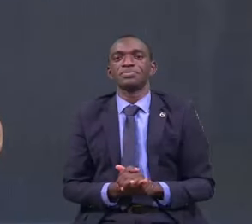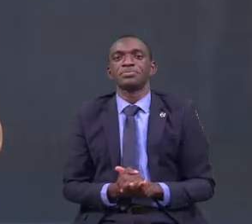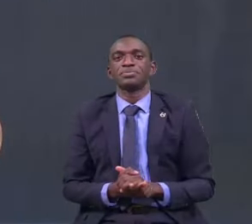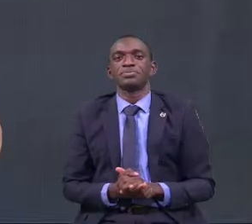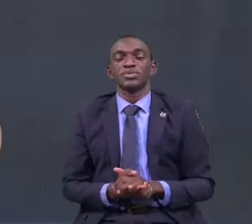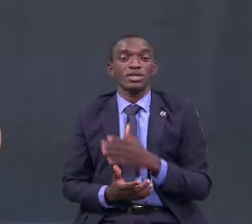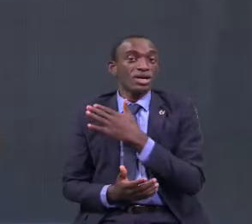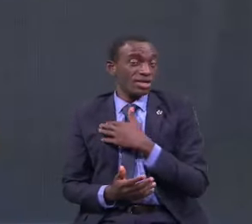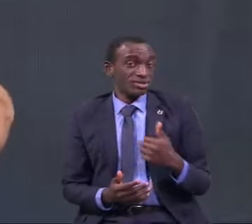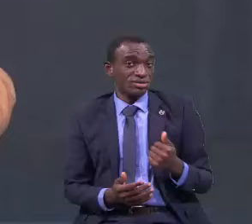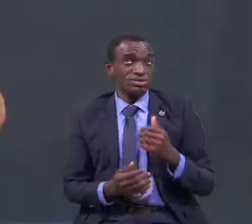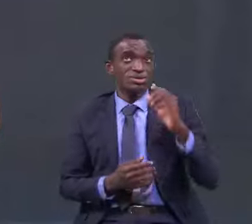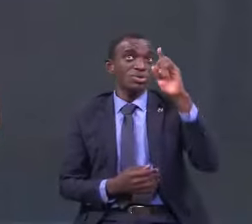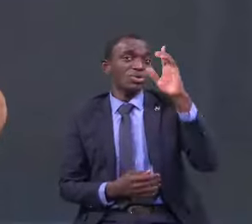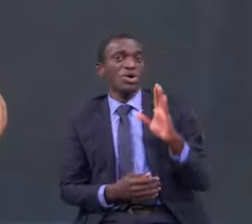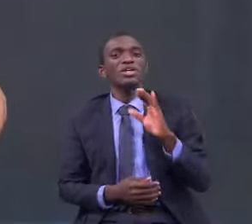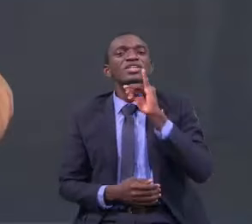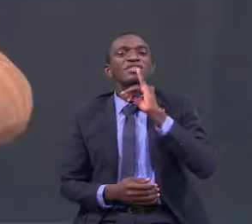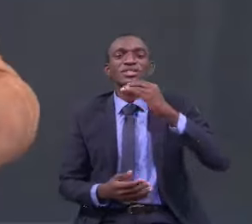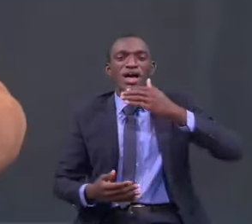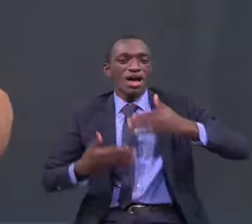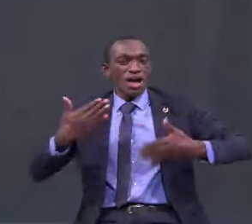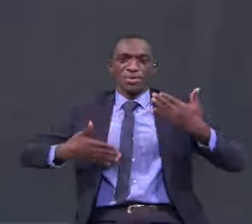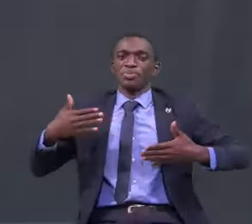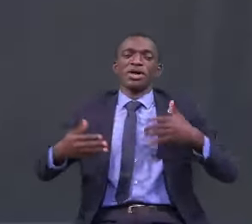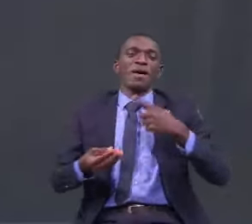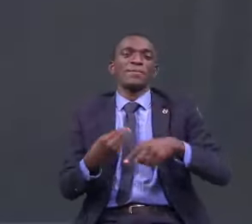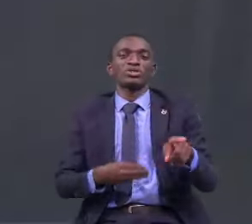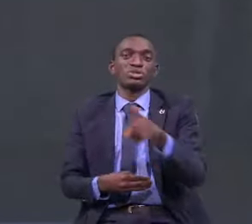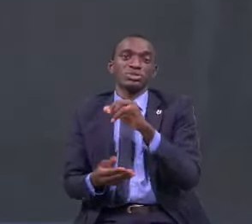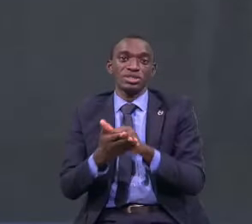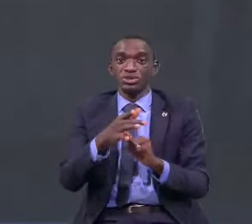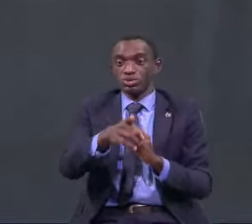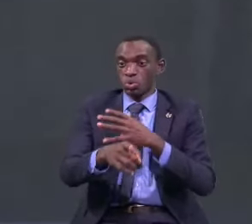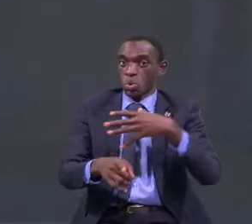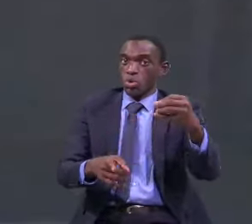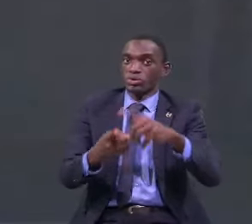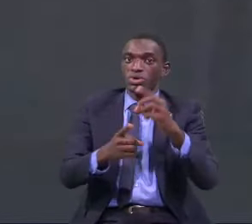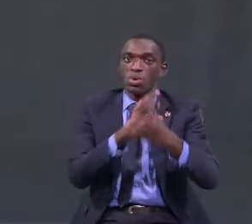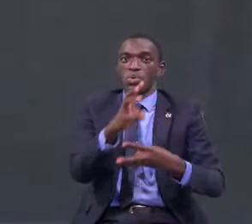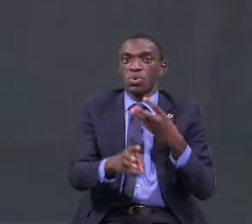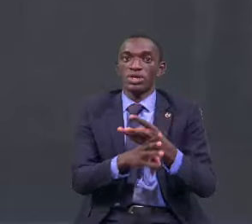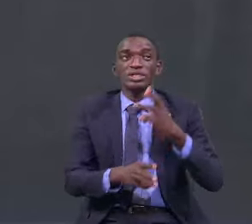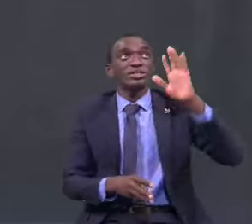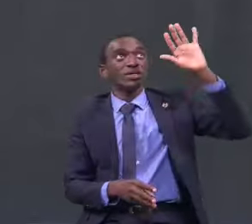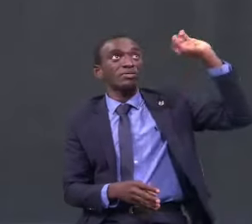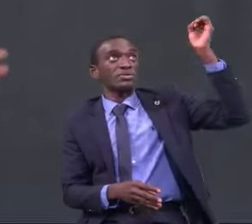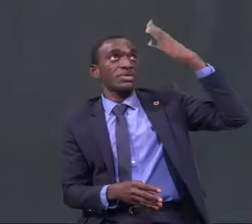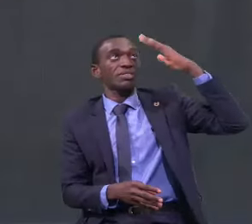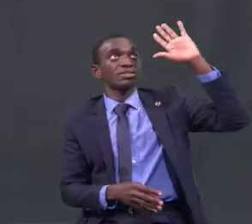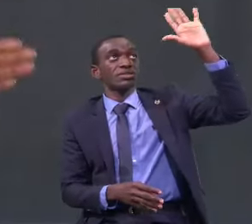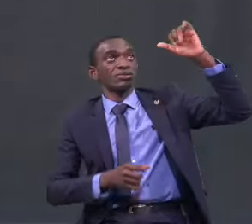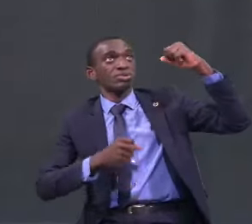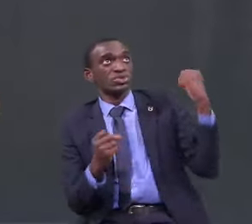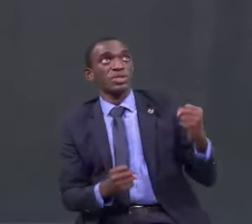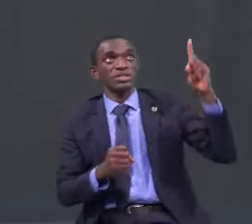And God is so happy about you that you go into the world and the grace he has given you, the strength he has given you,